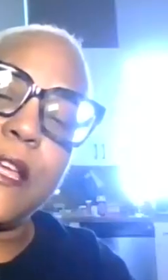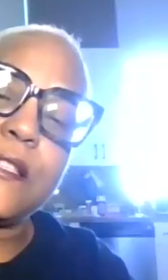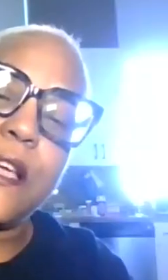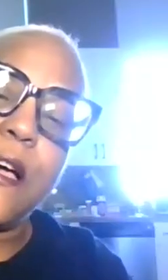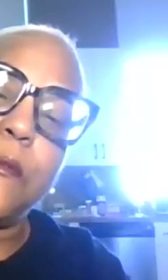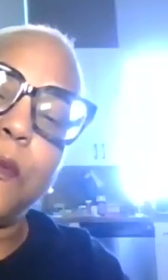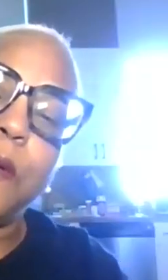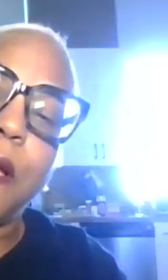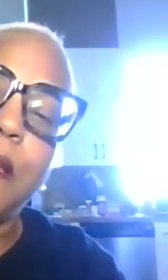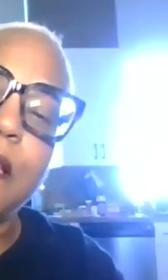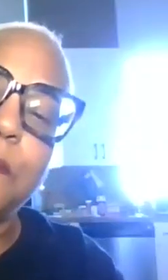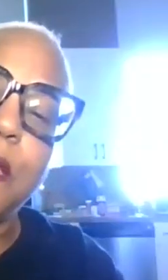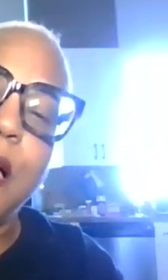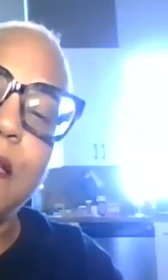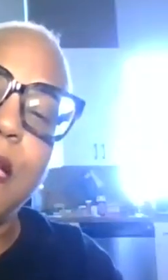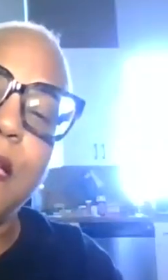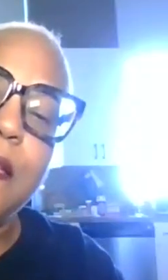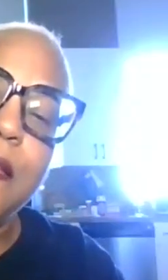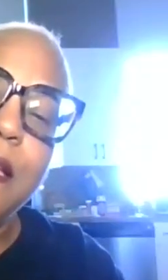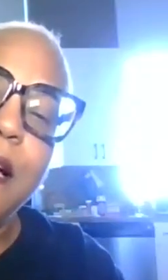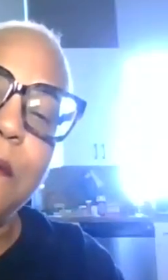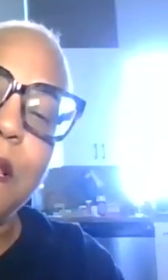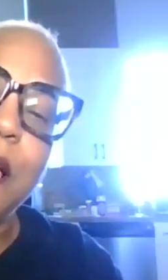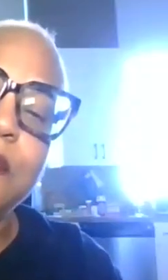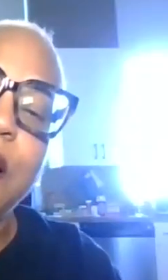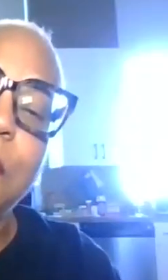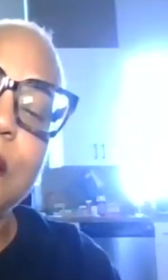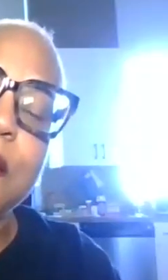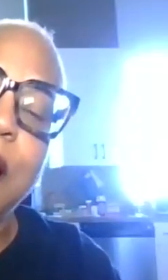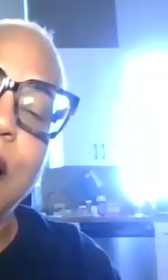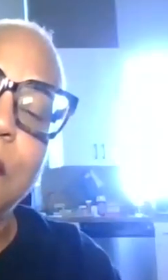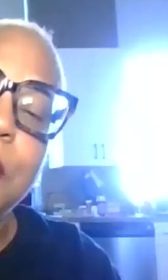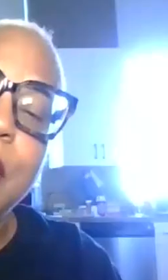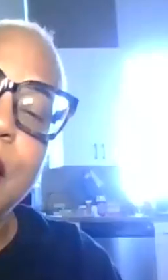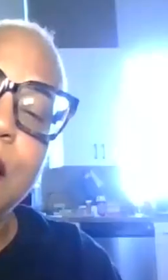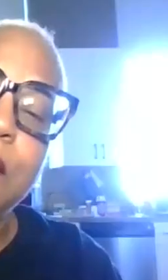There is, we recognize Billie Holiday, Elijah Cummings,